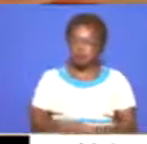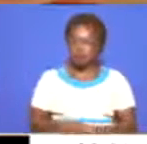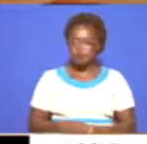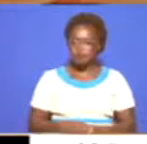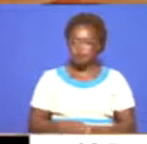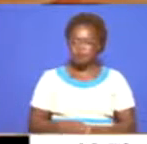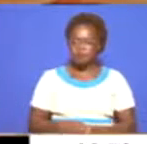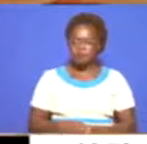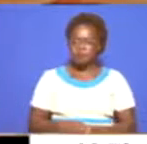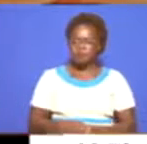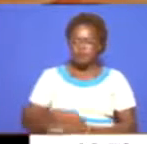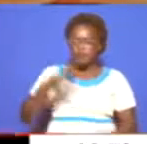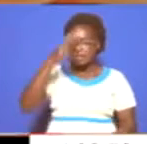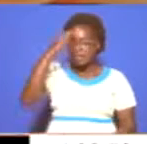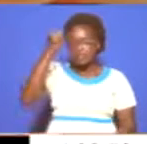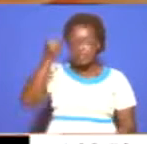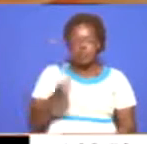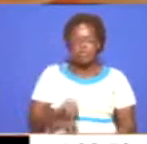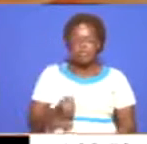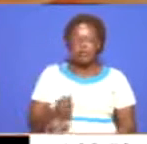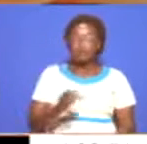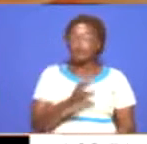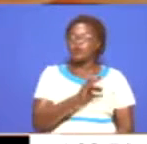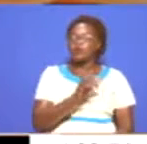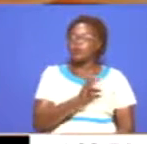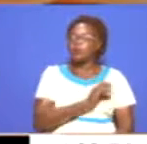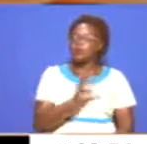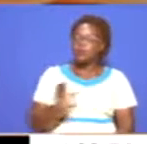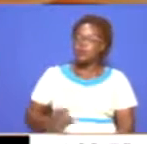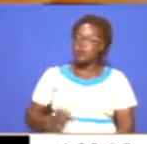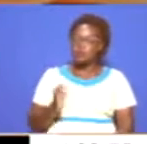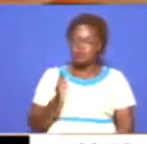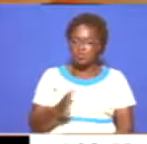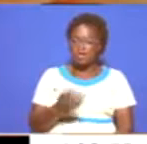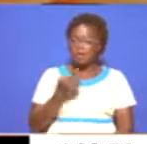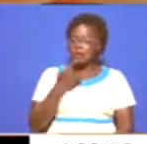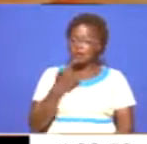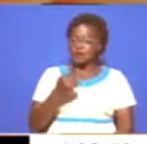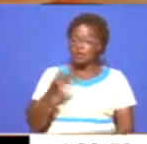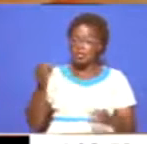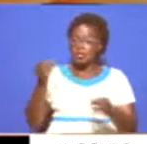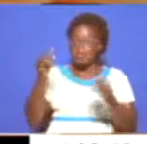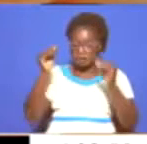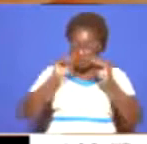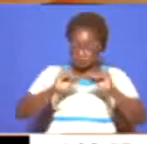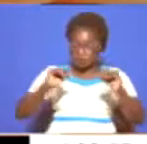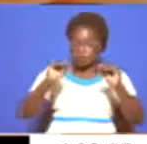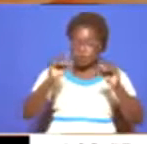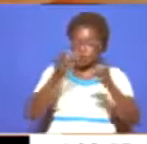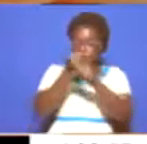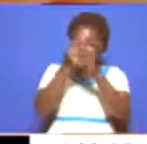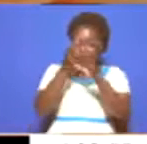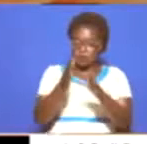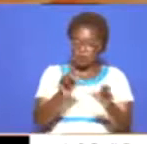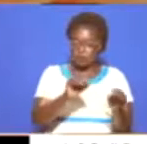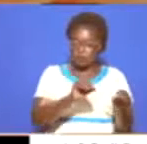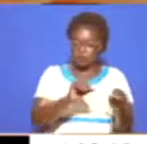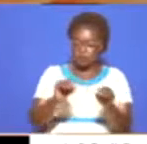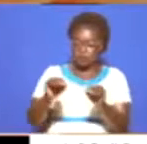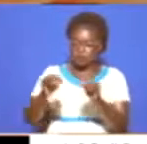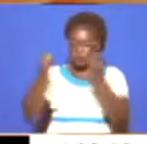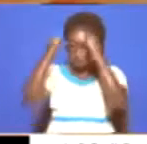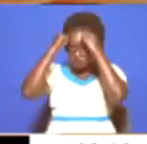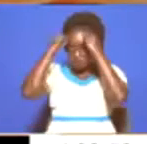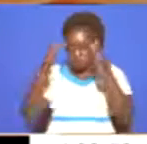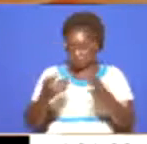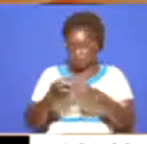Kajiado County Commissioner Joshua Nkanatha has assured education stakeholders that the transition of students from primary to junior